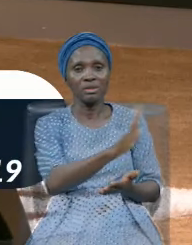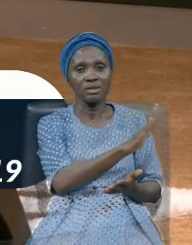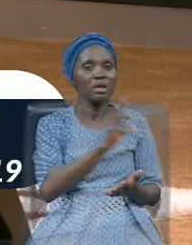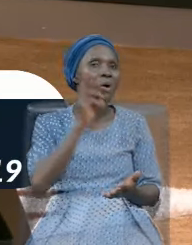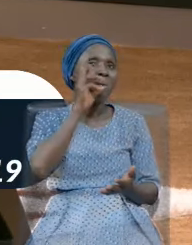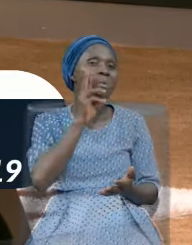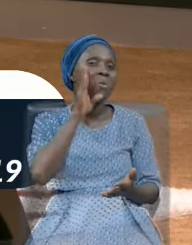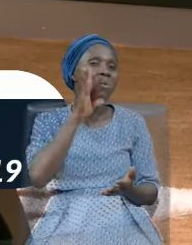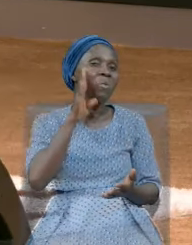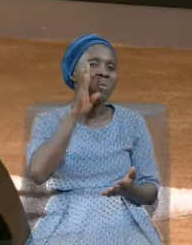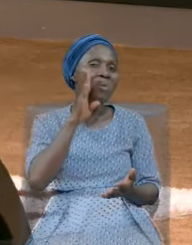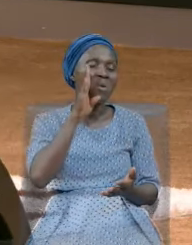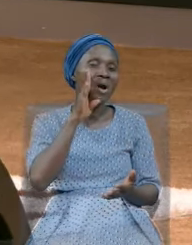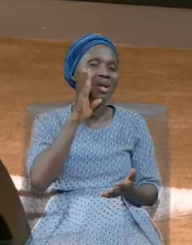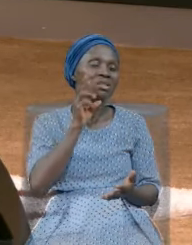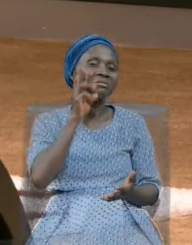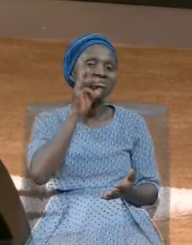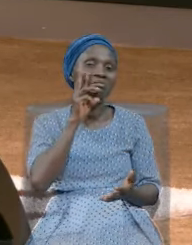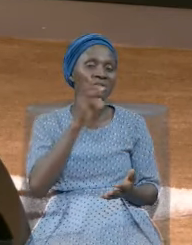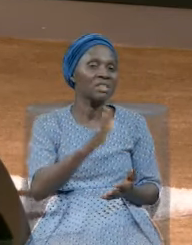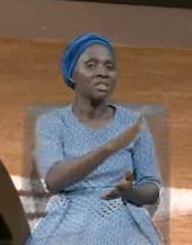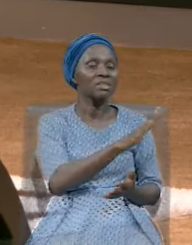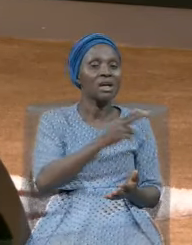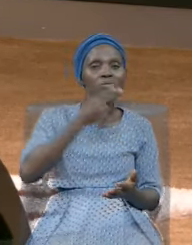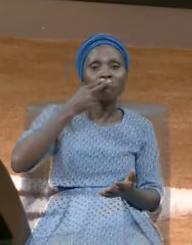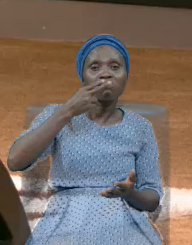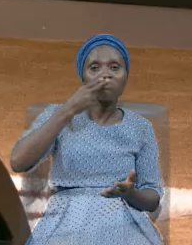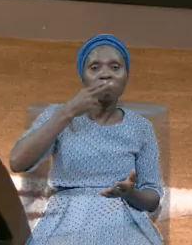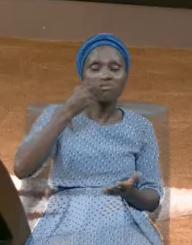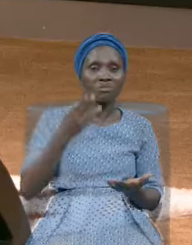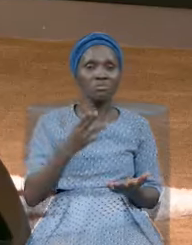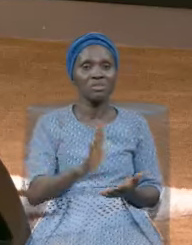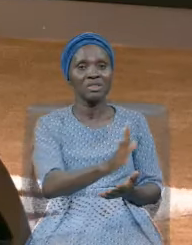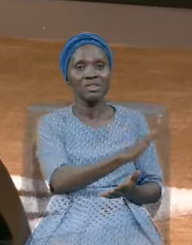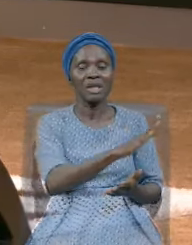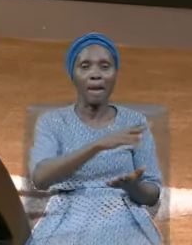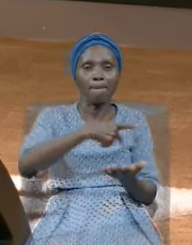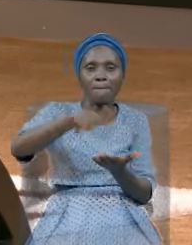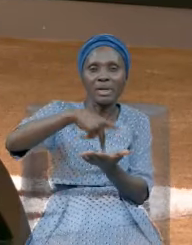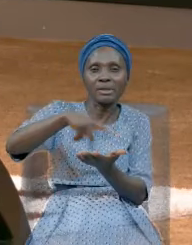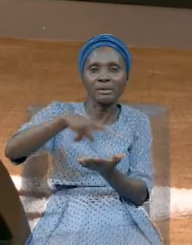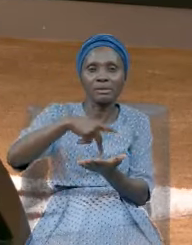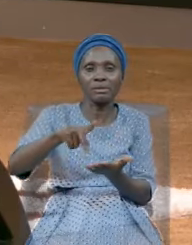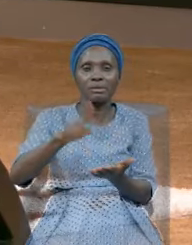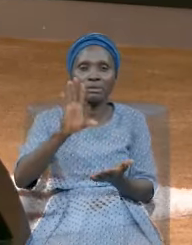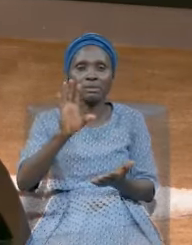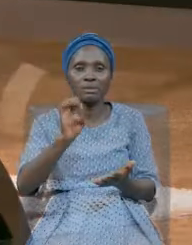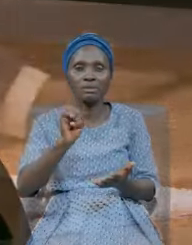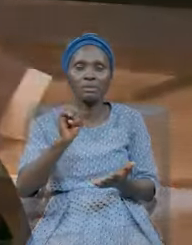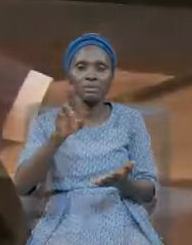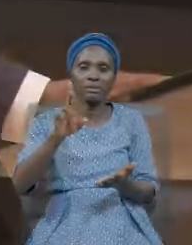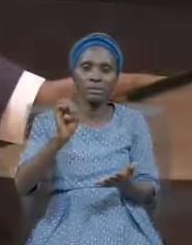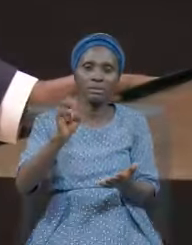marijuana, their hard drugs, their ceremonies, their festivals.